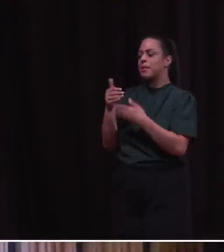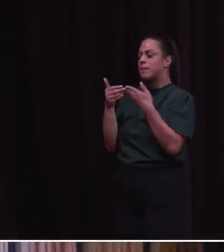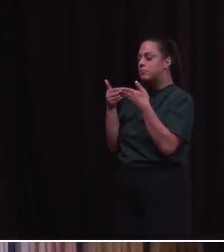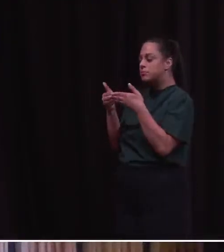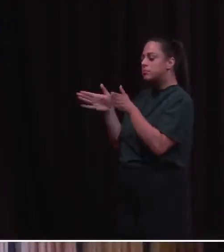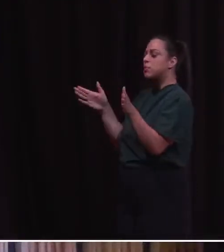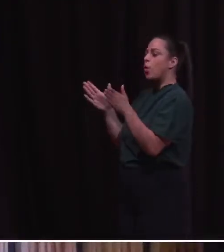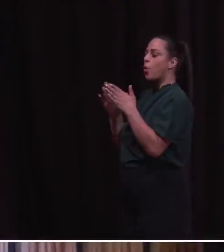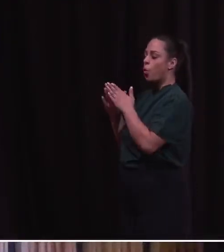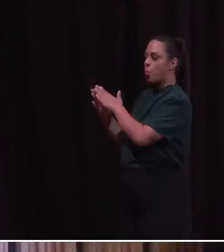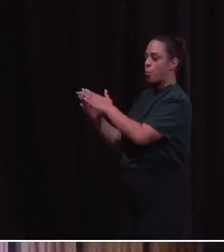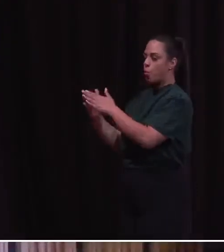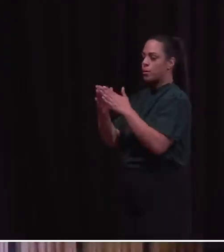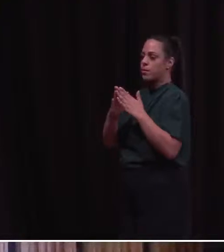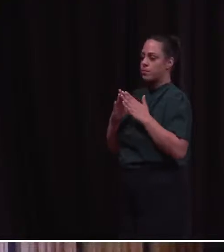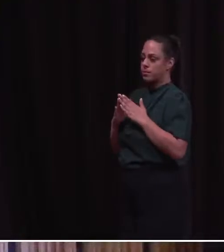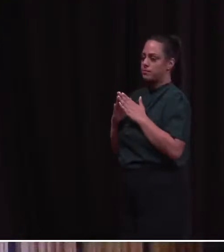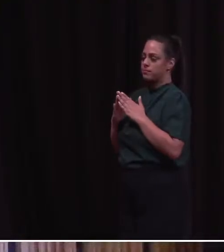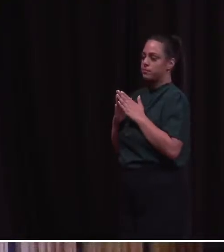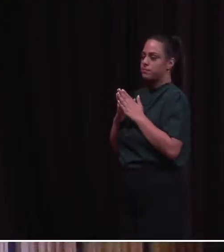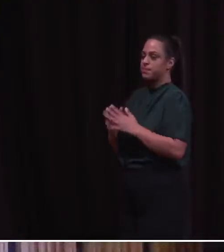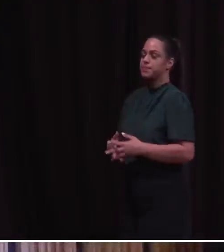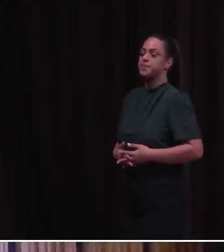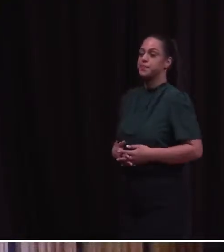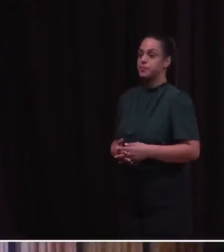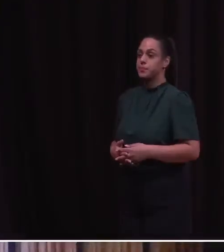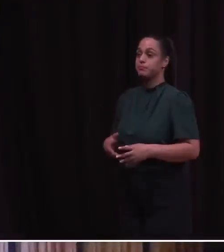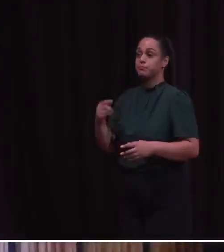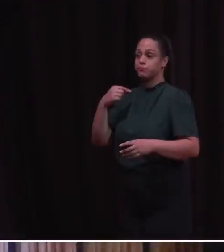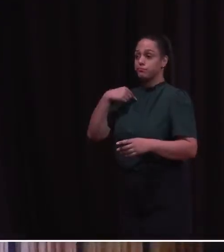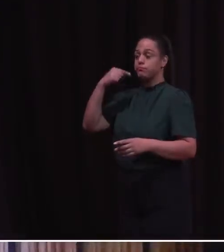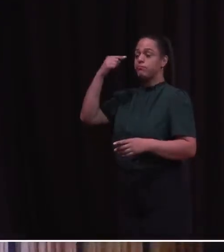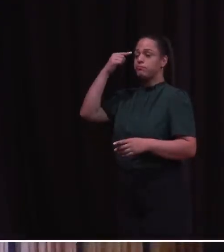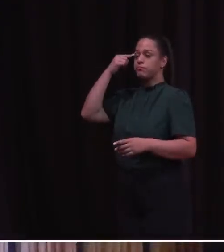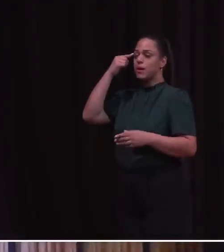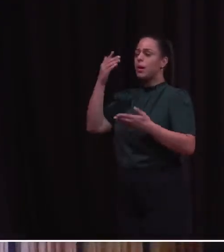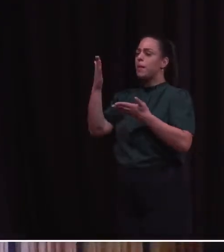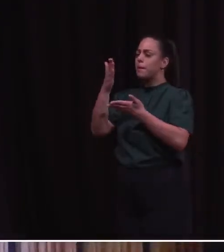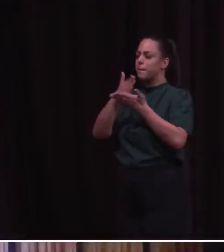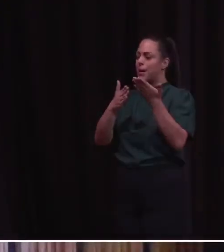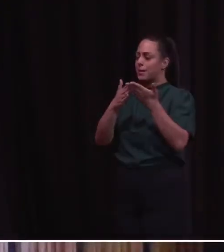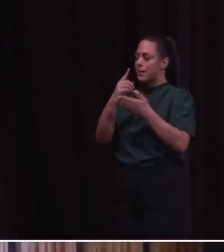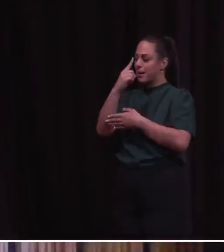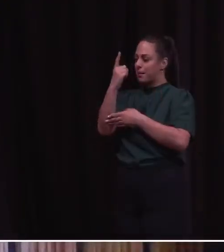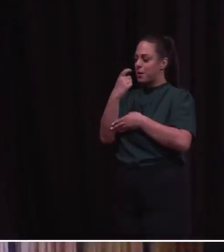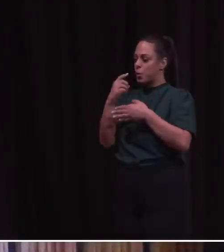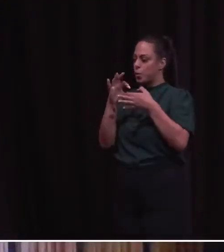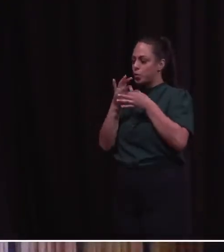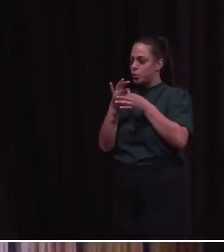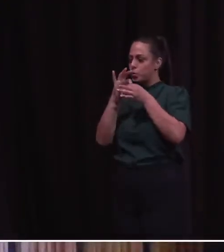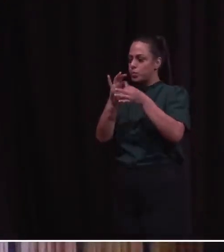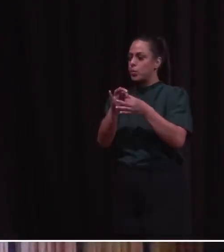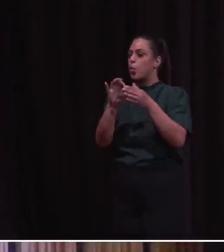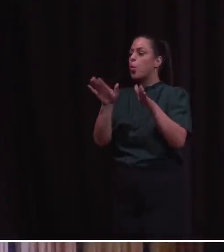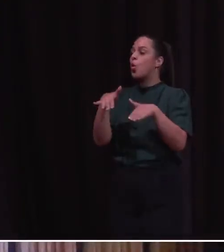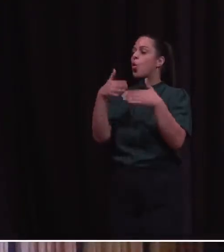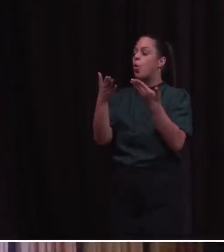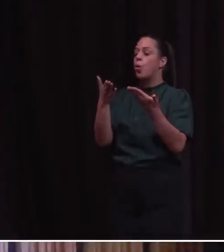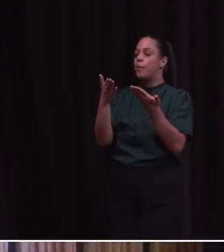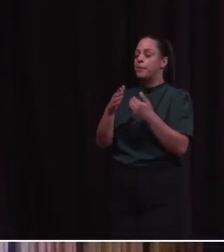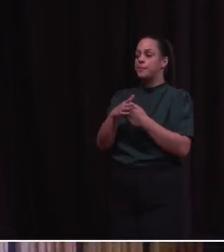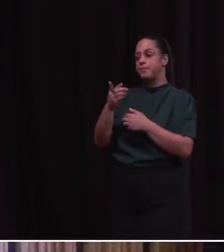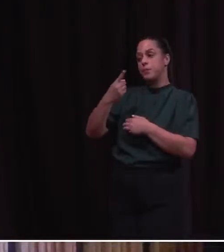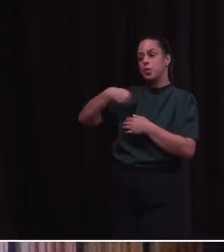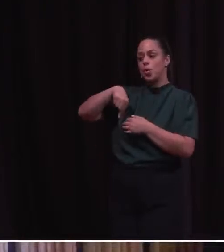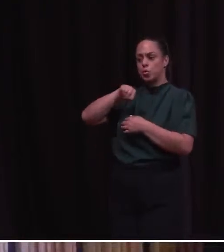And I think part of your question also said that how can we restore the things that have been